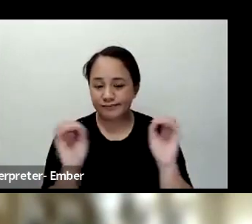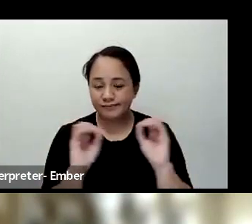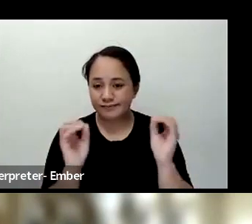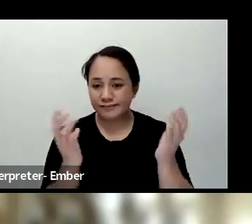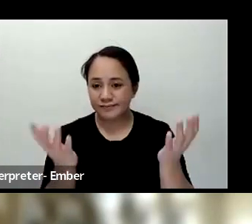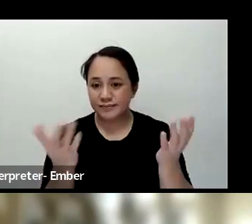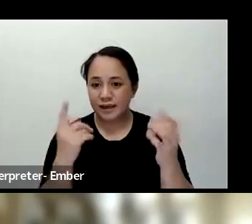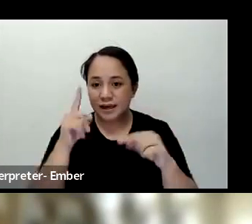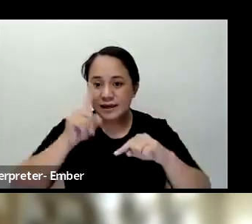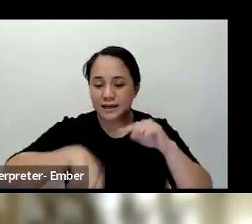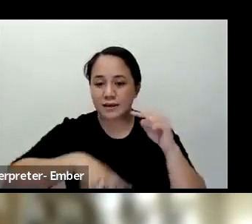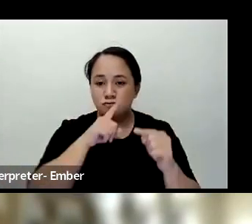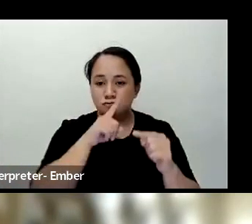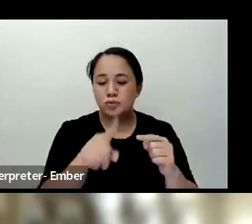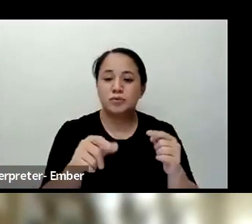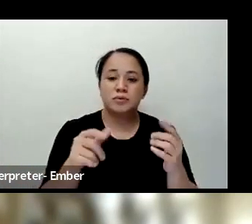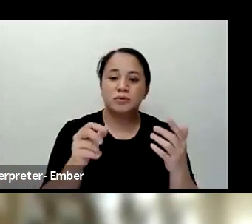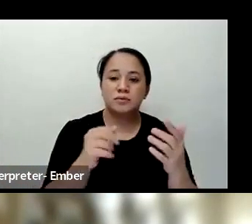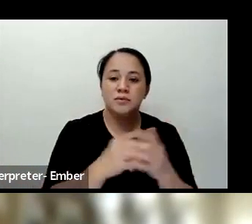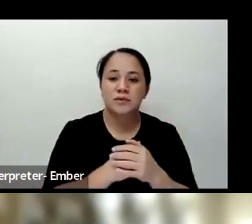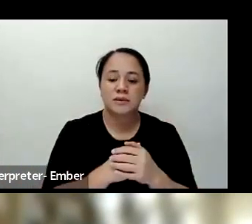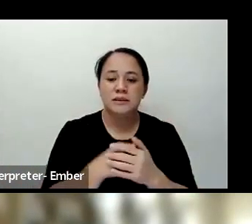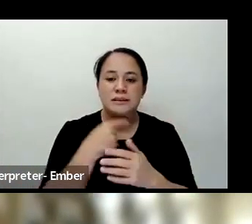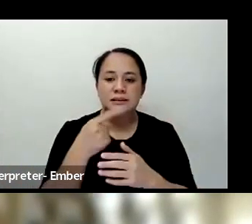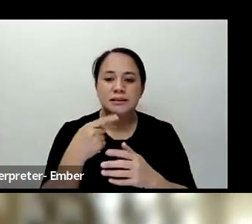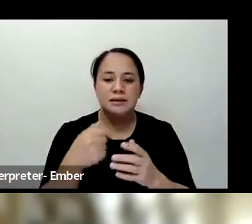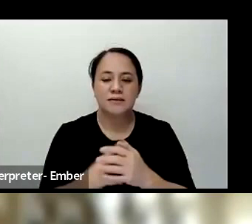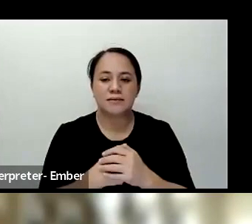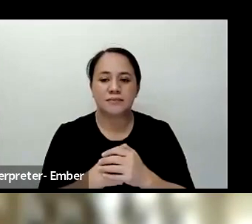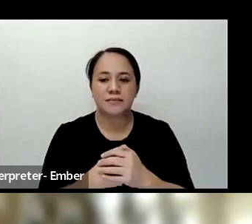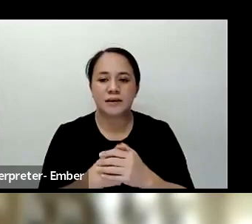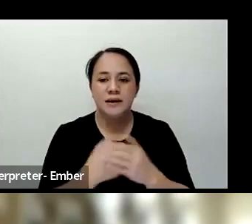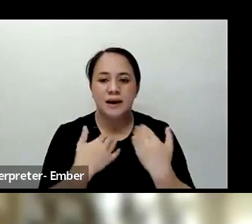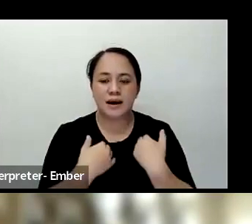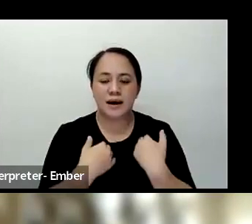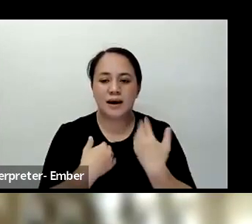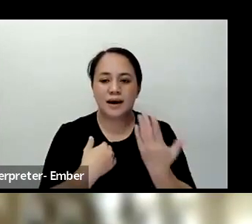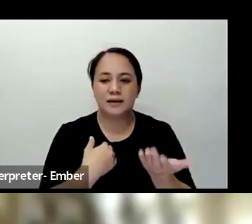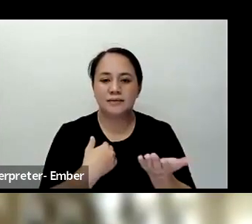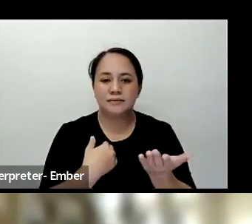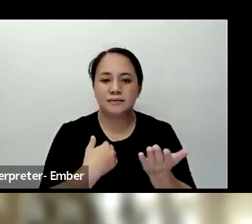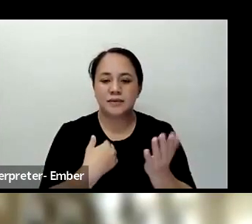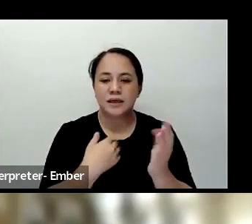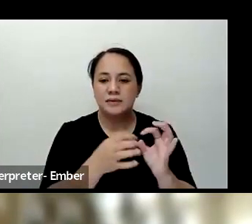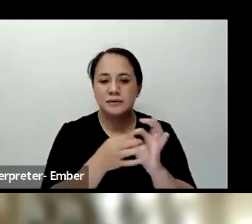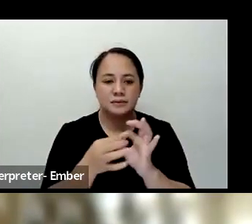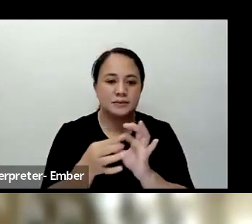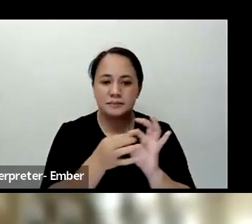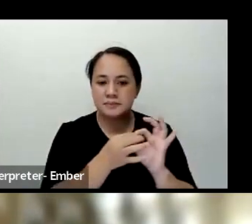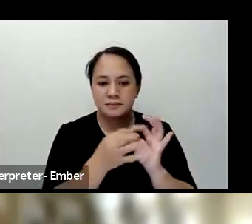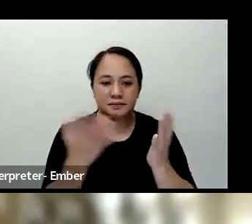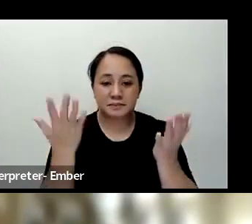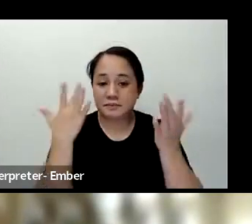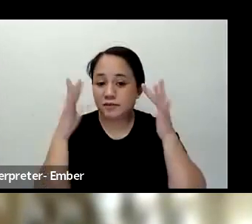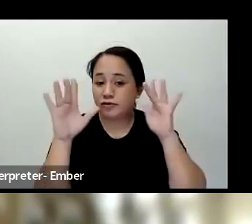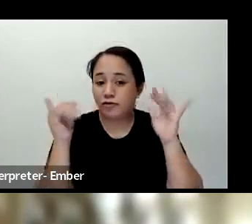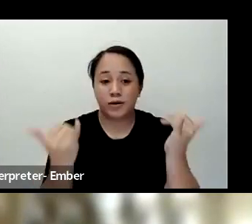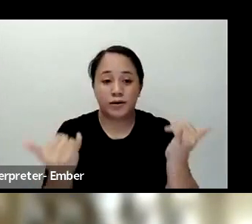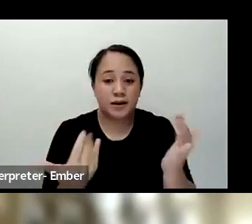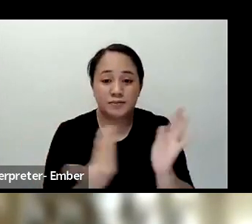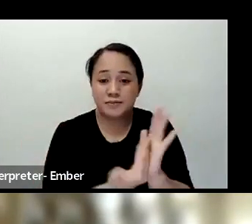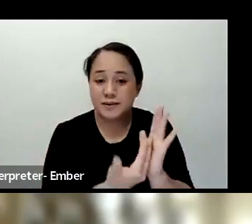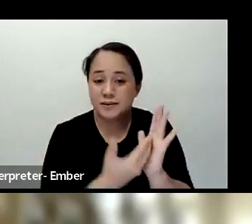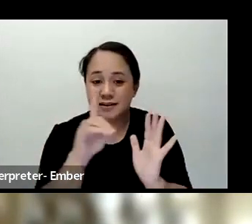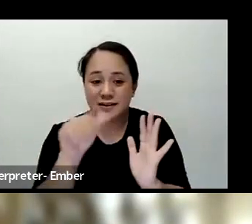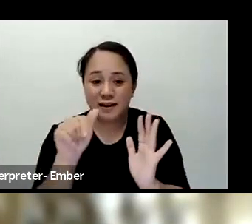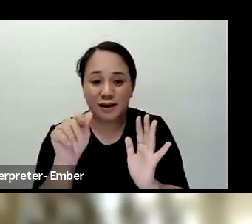I cannot really say that there is a causality. Okay. So as of the moment, based on the data that we